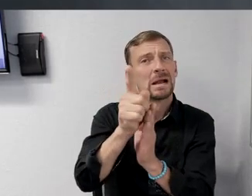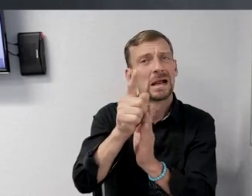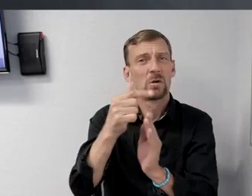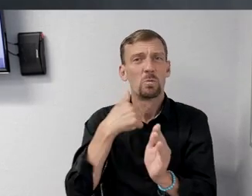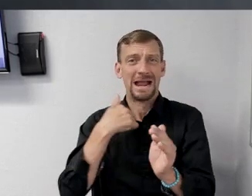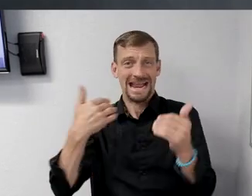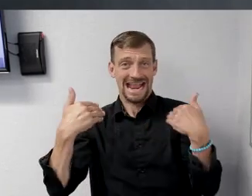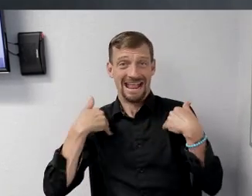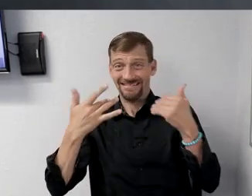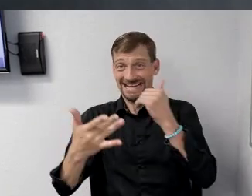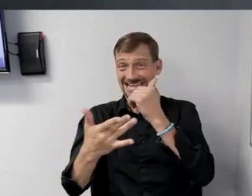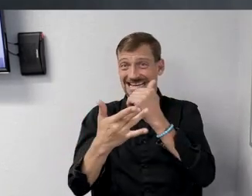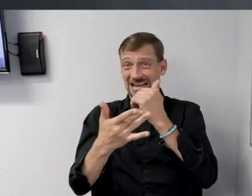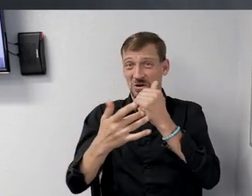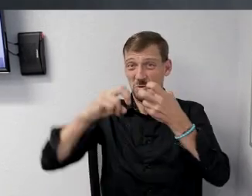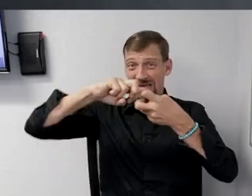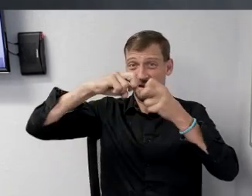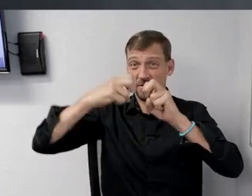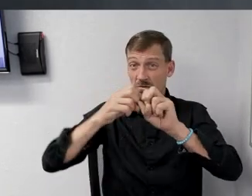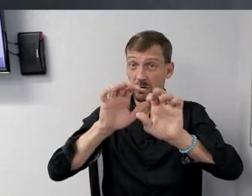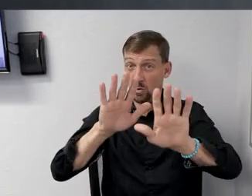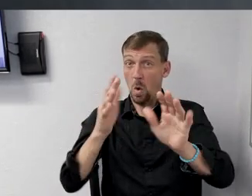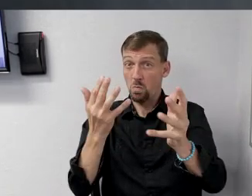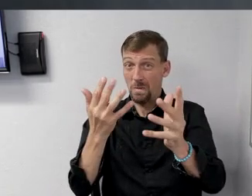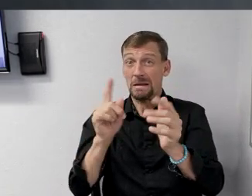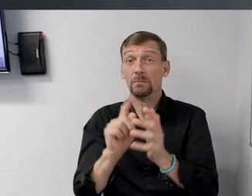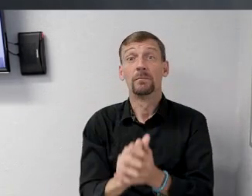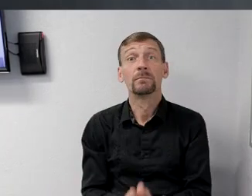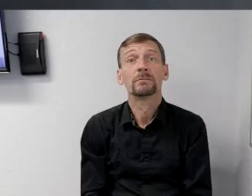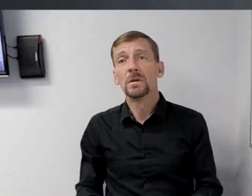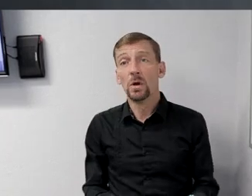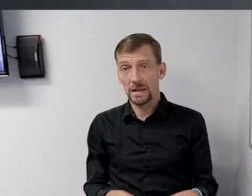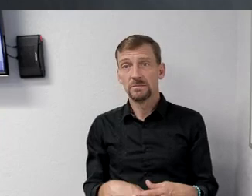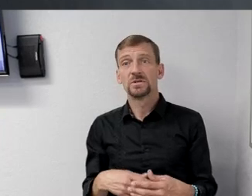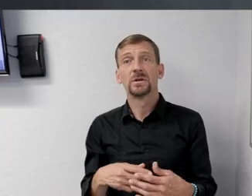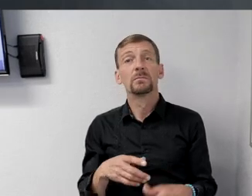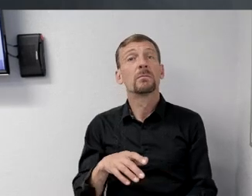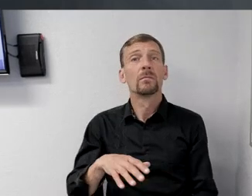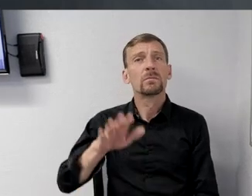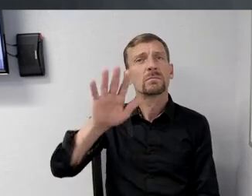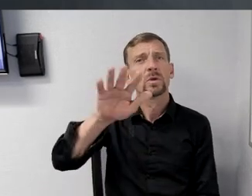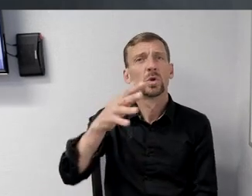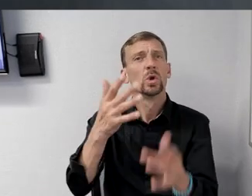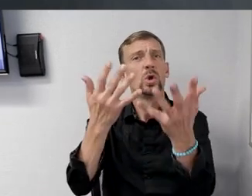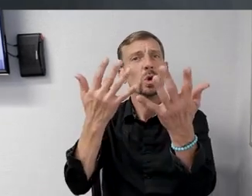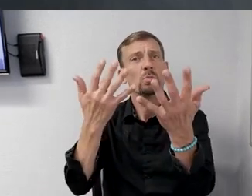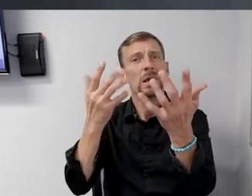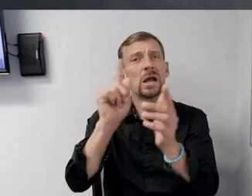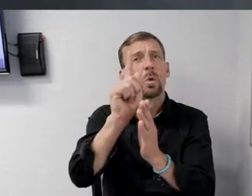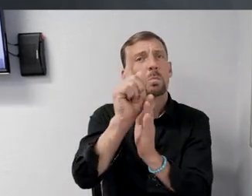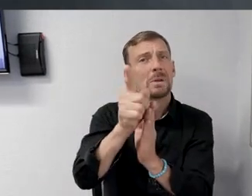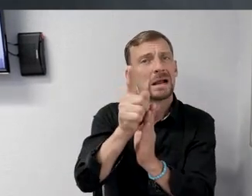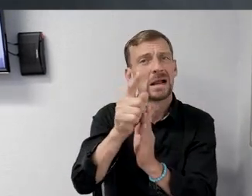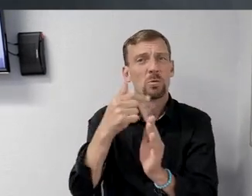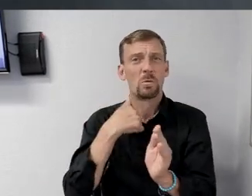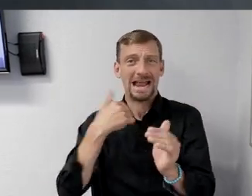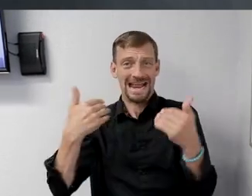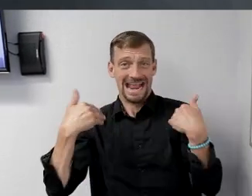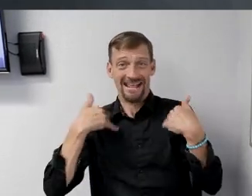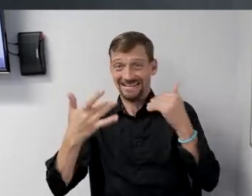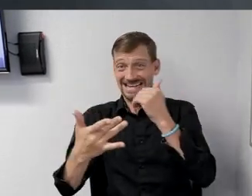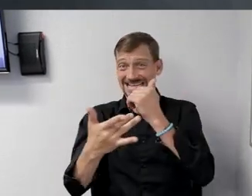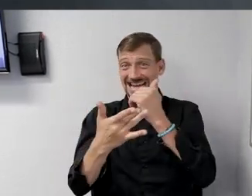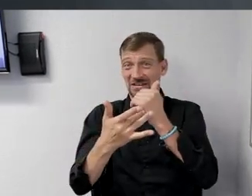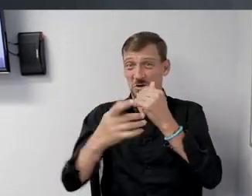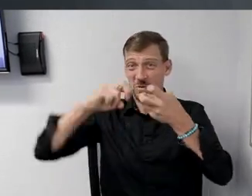senators to get them to sponsor the legislation to fund Kaweah Delta for its losses. I now have Devin's personal cell phone number. He